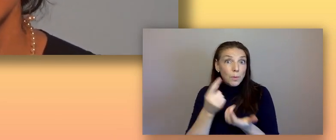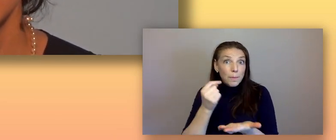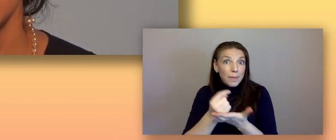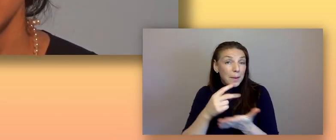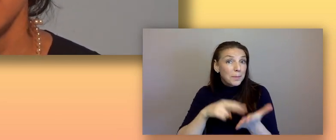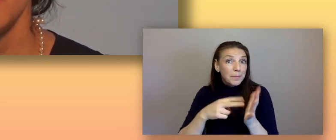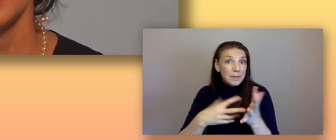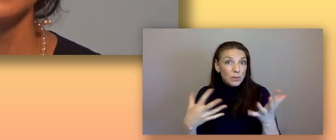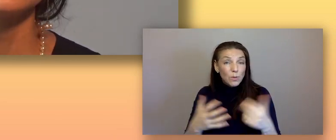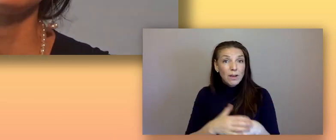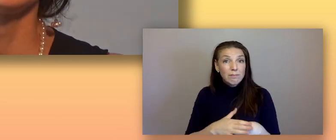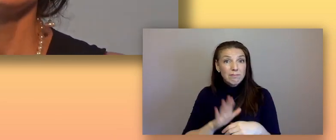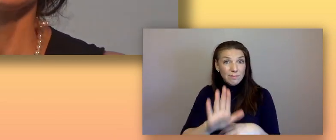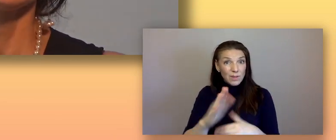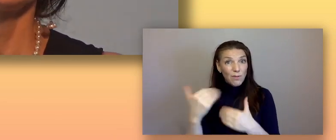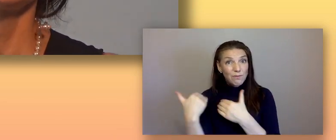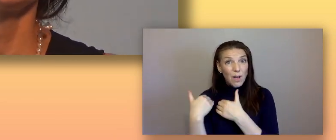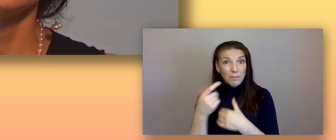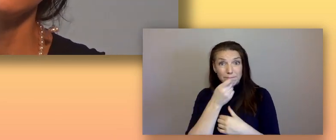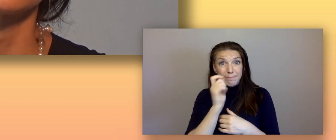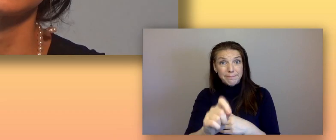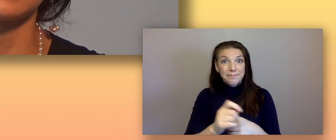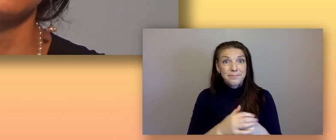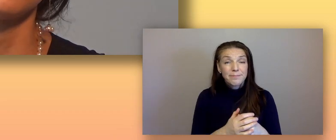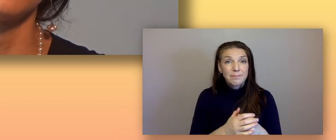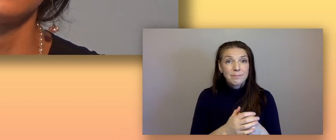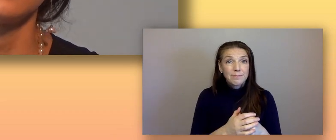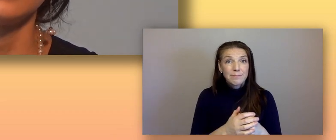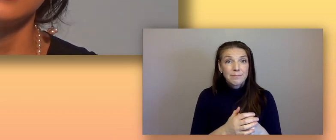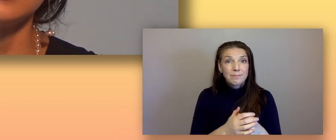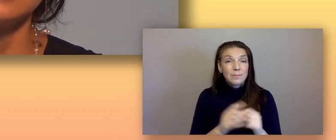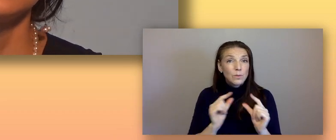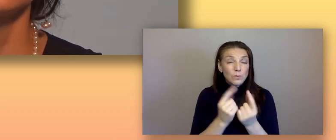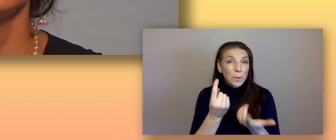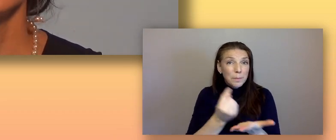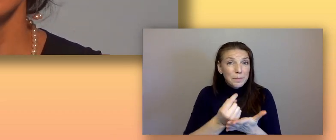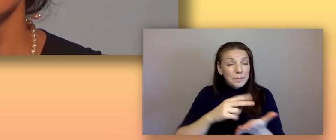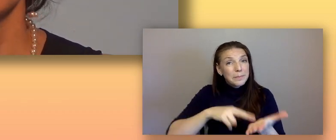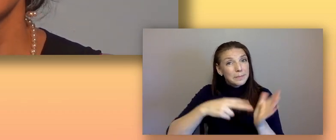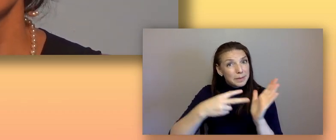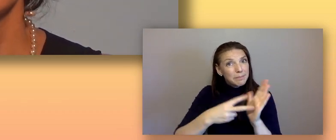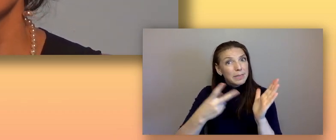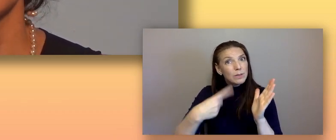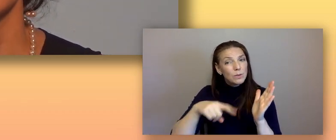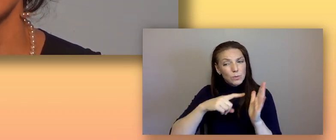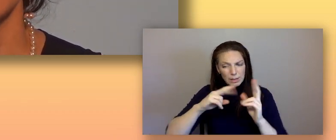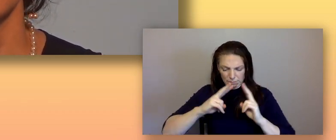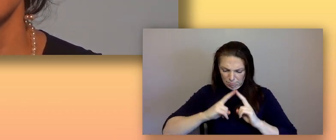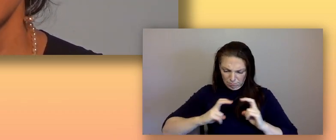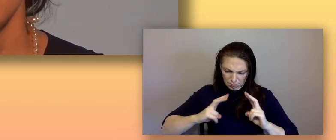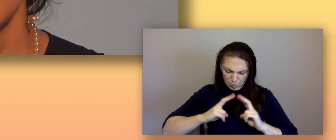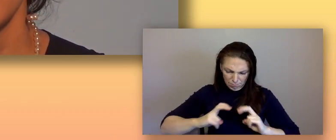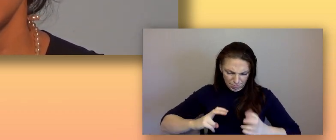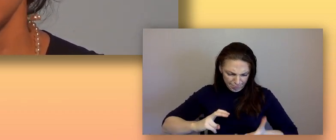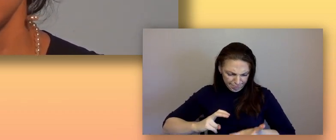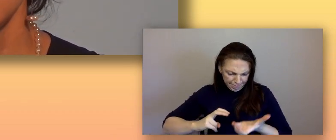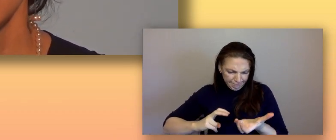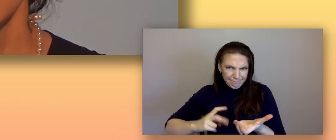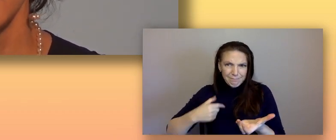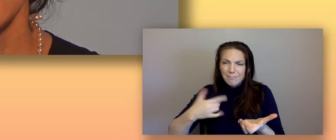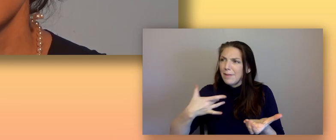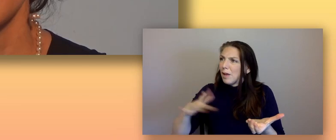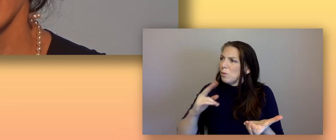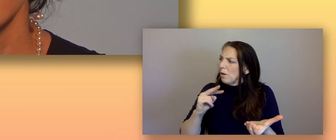fault. This is a place to know yourself, to look at the parts of yourself that